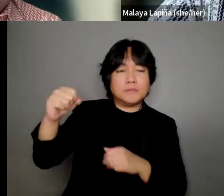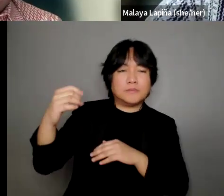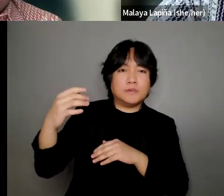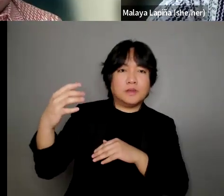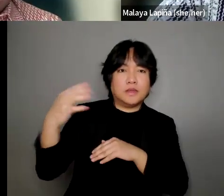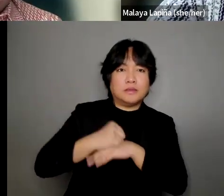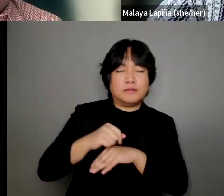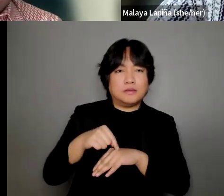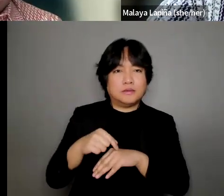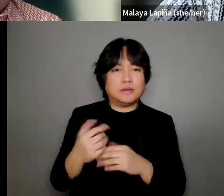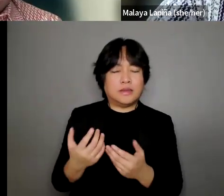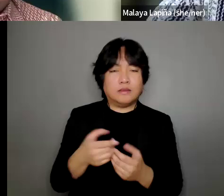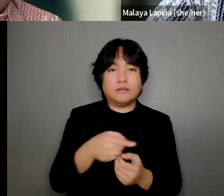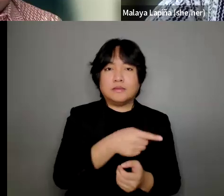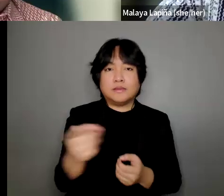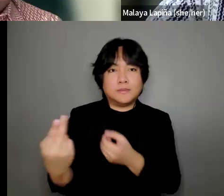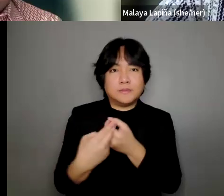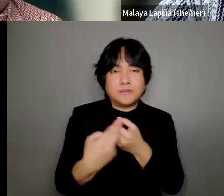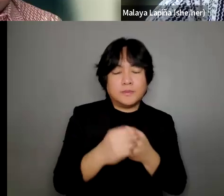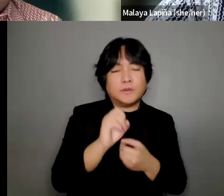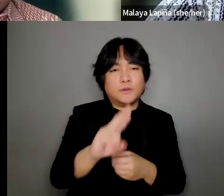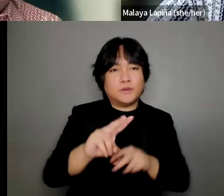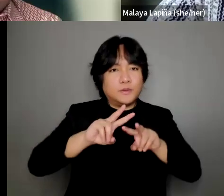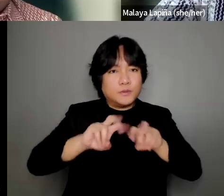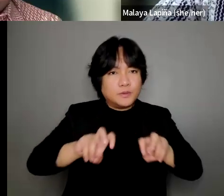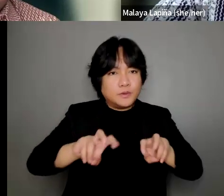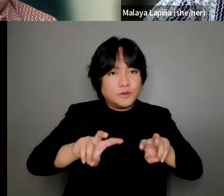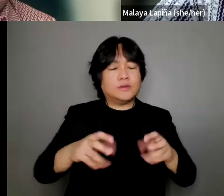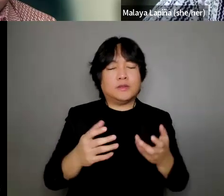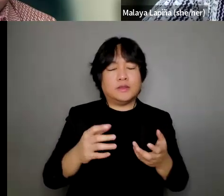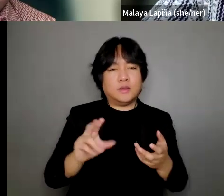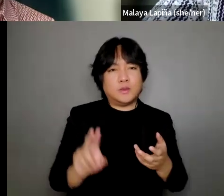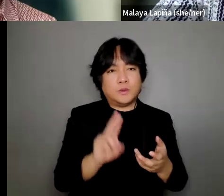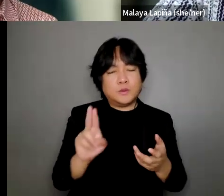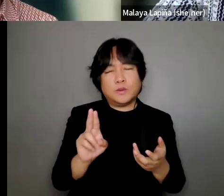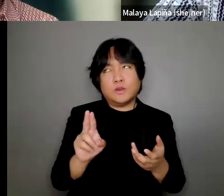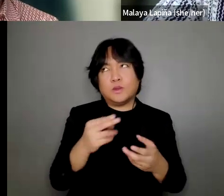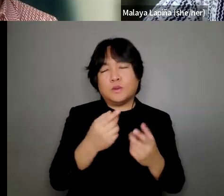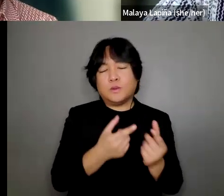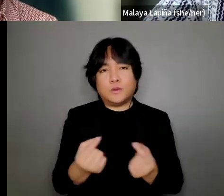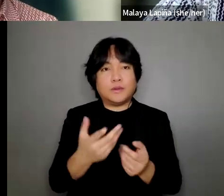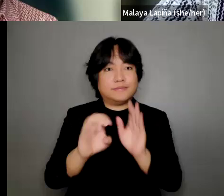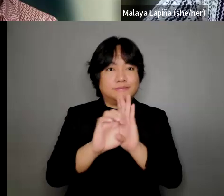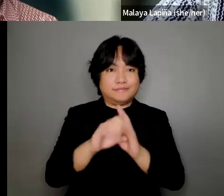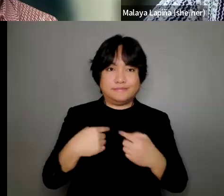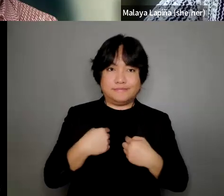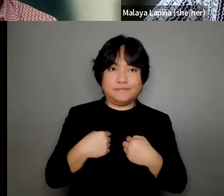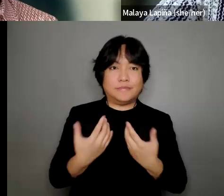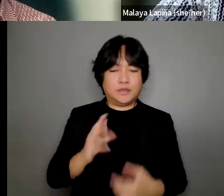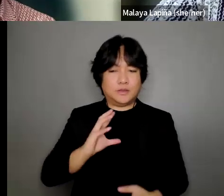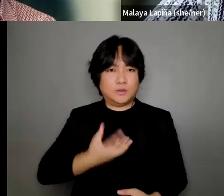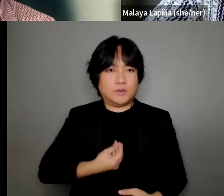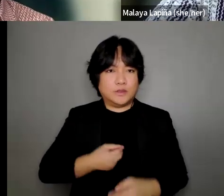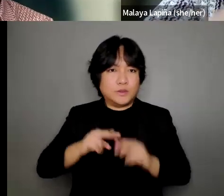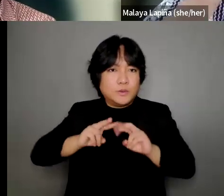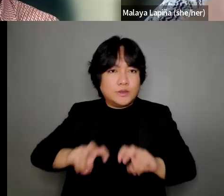sa part ng mga participants, so, ng mga research na ginagawa. For example, me, I'm doing a trans research. So